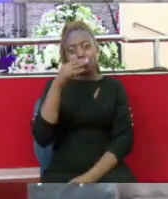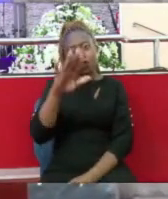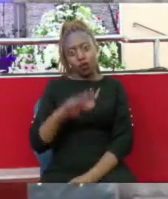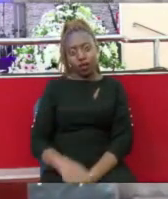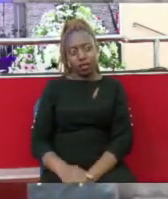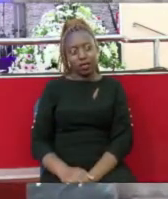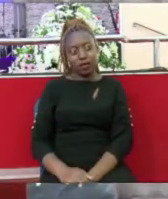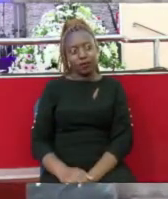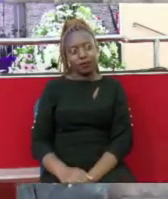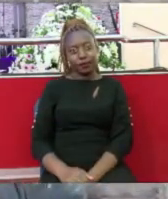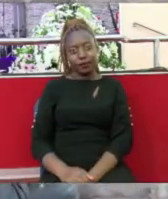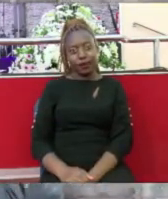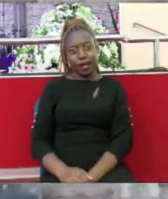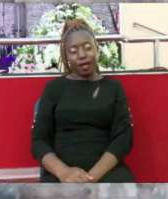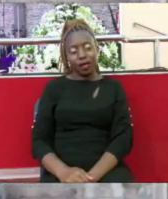This boy was generous.